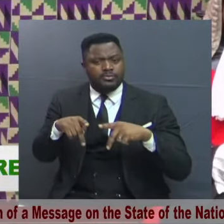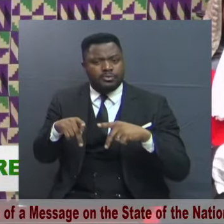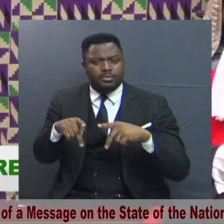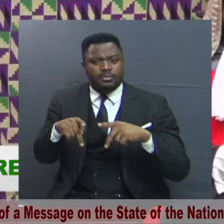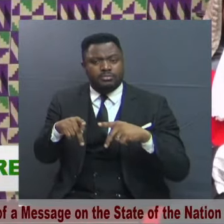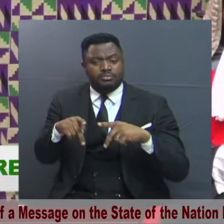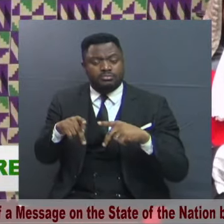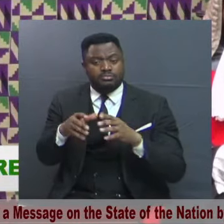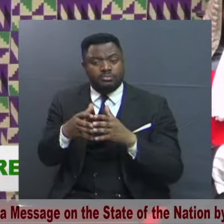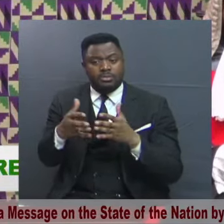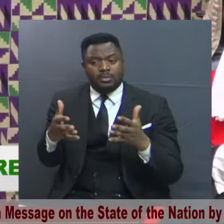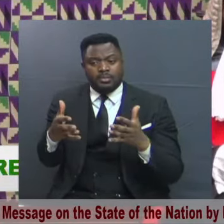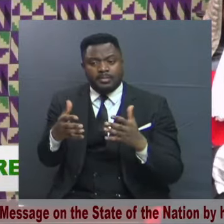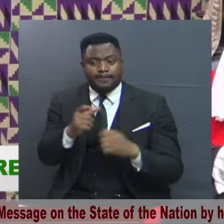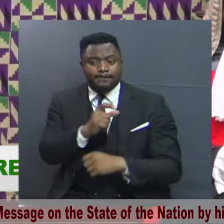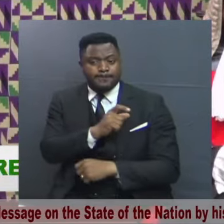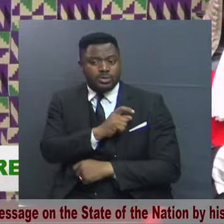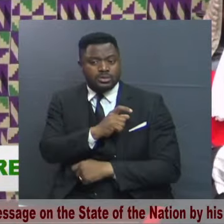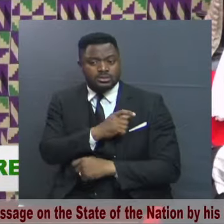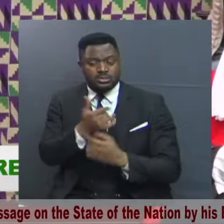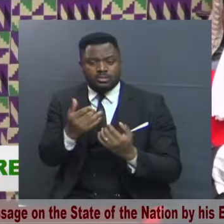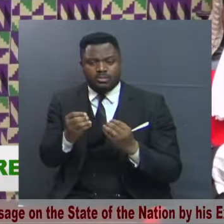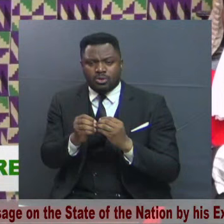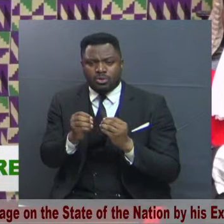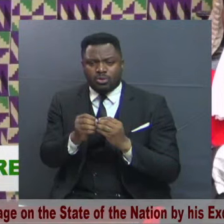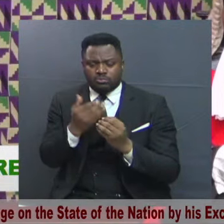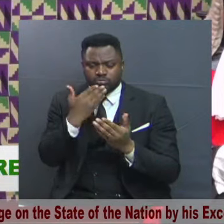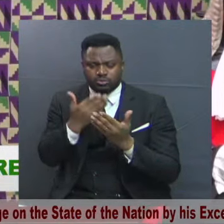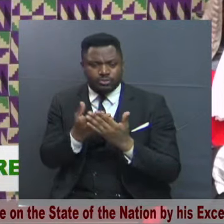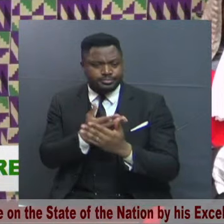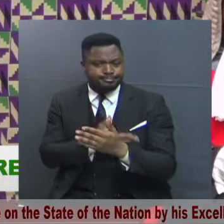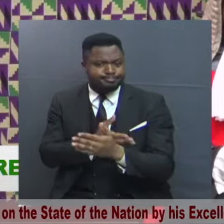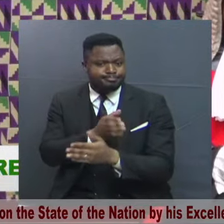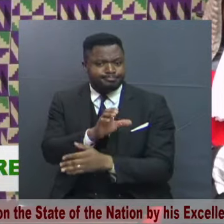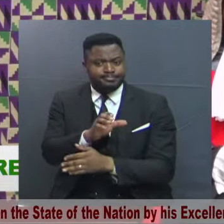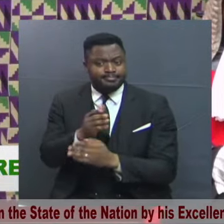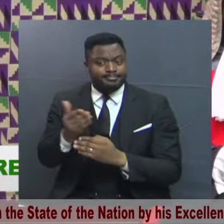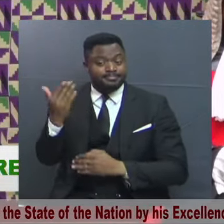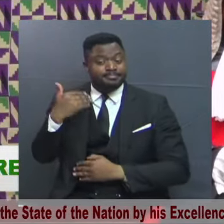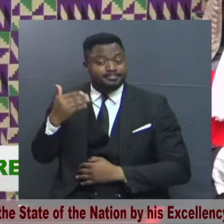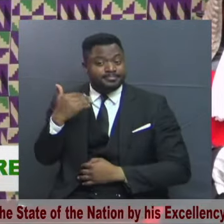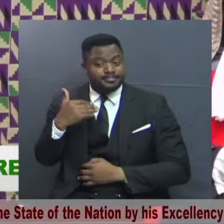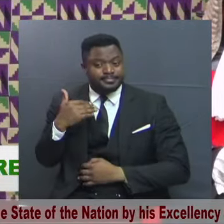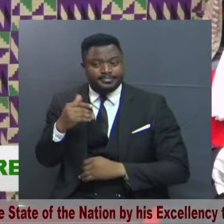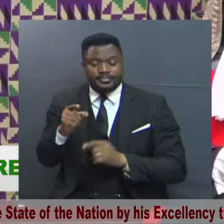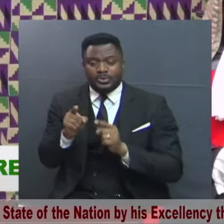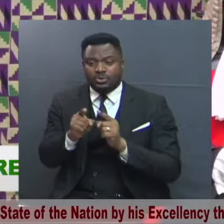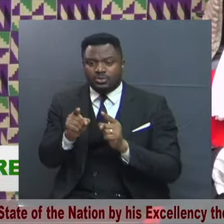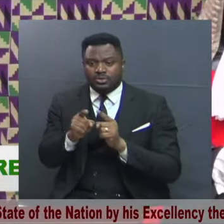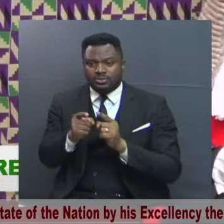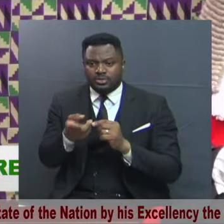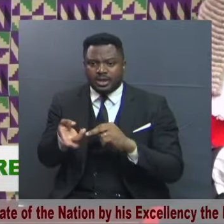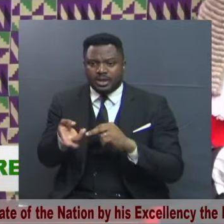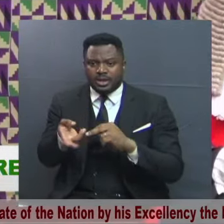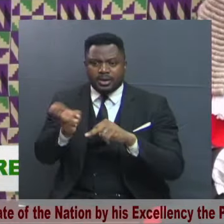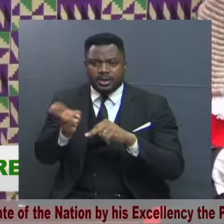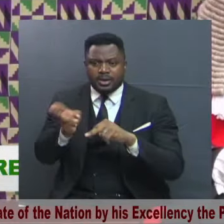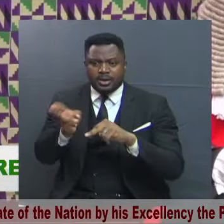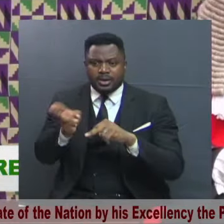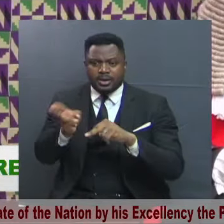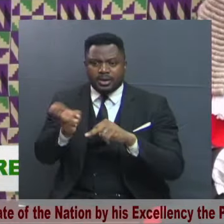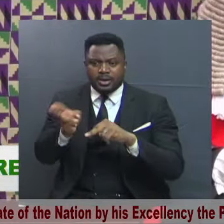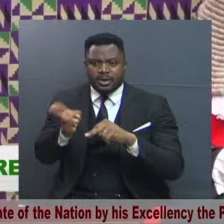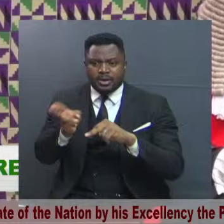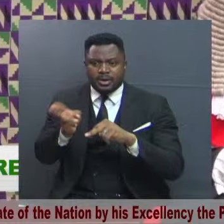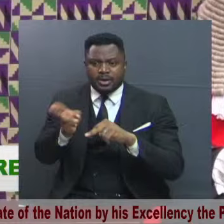creditably the police are much better equipped than they have ever been and their increased visibility on the